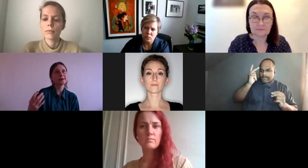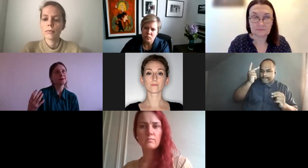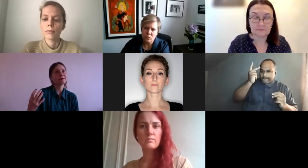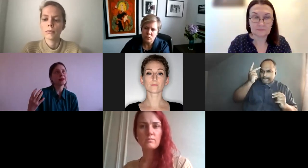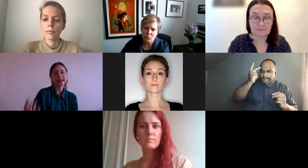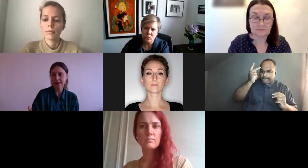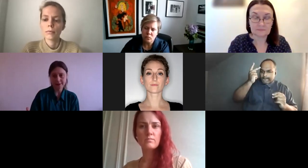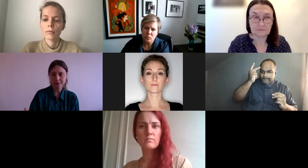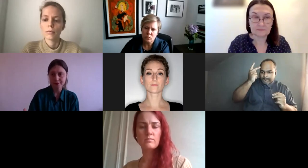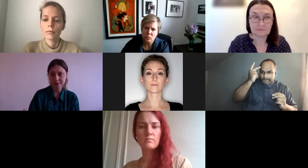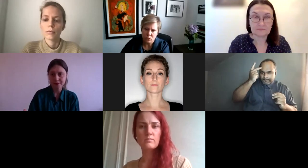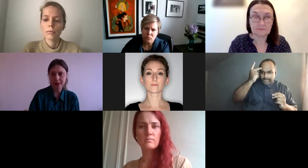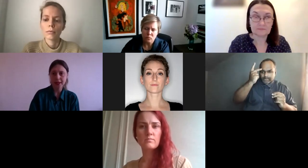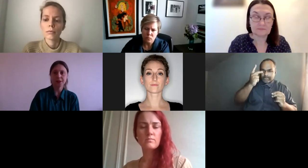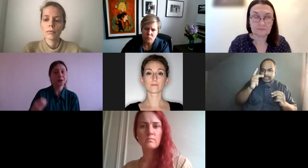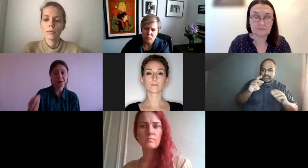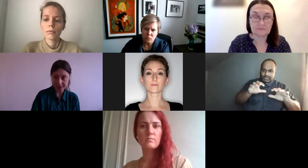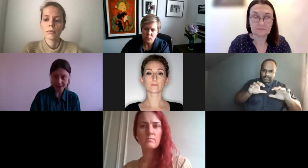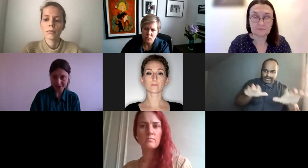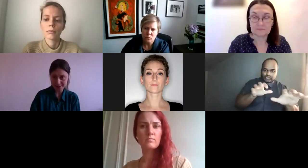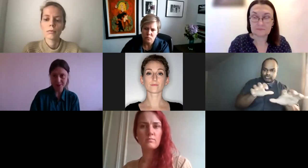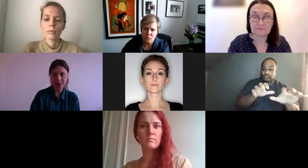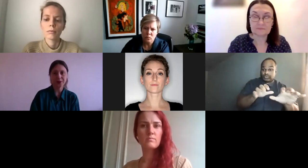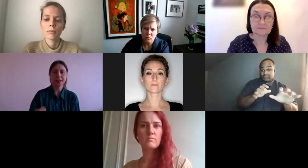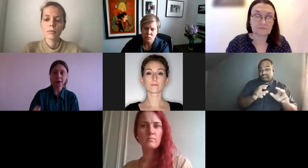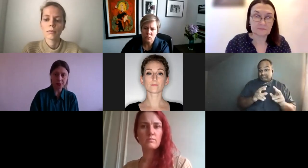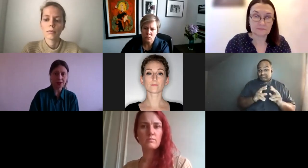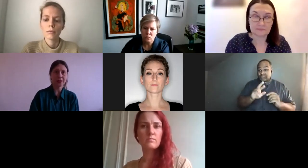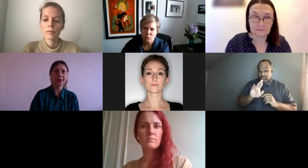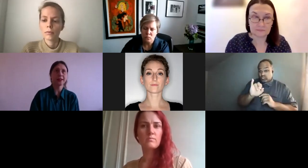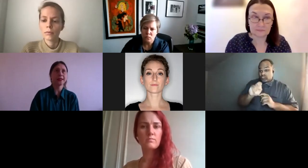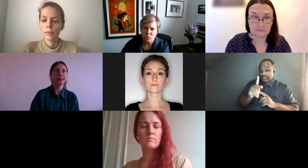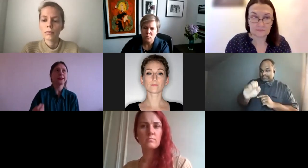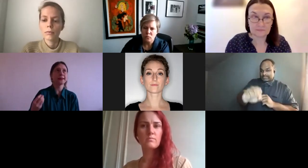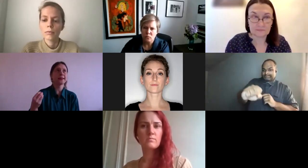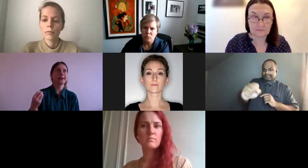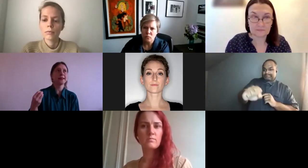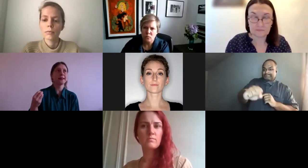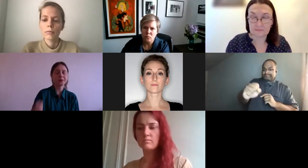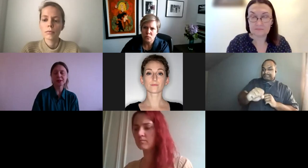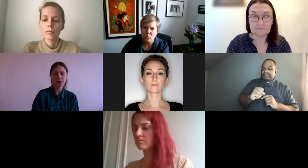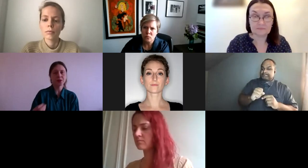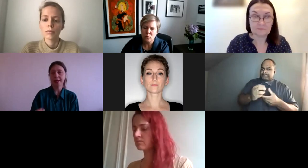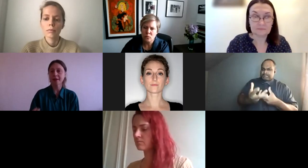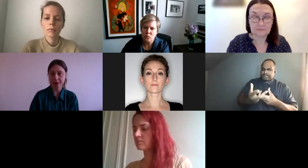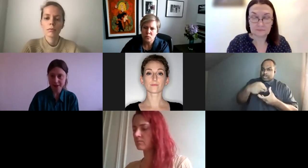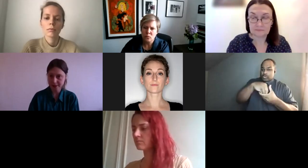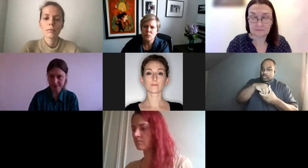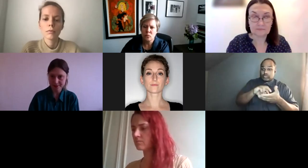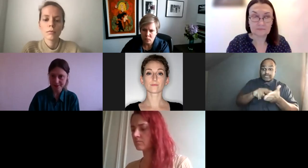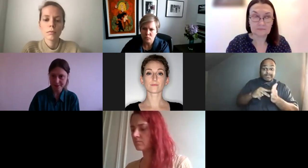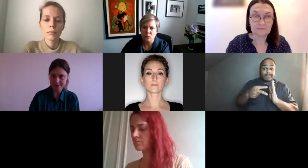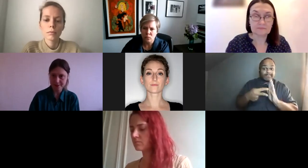political acting. It was a risk, because inclusion, it means to take a